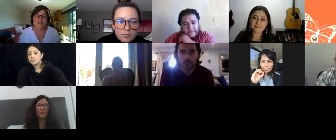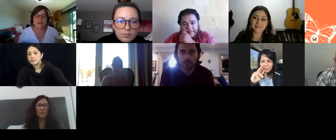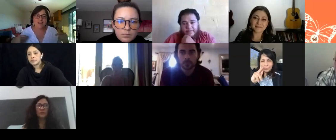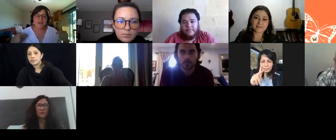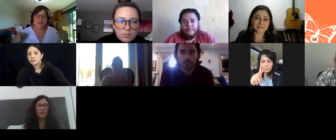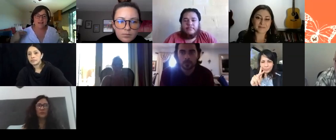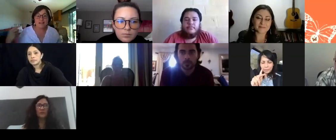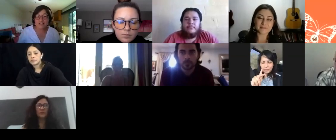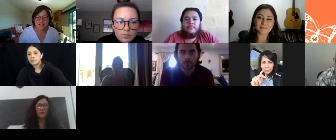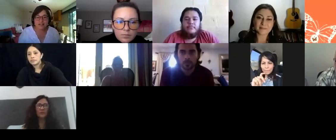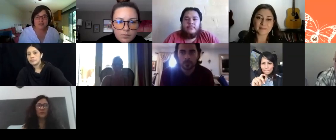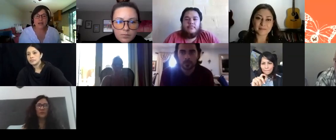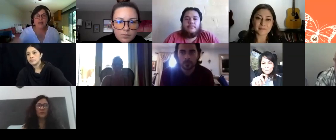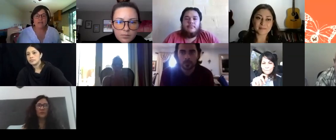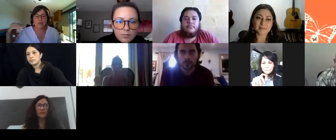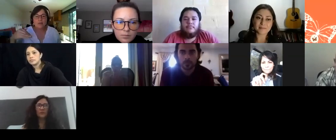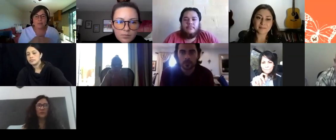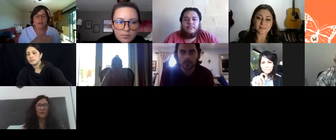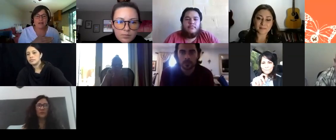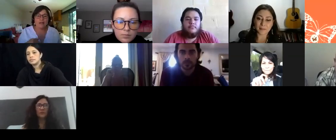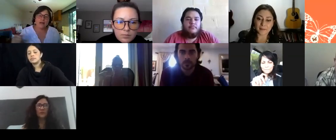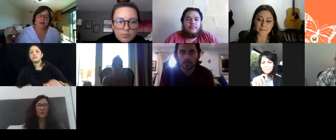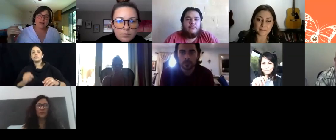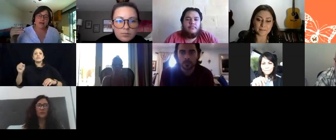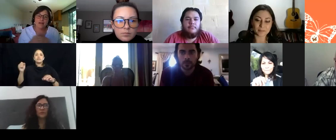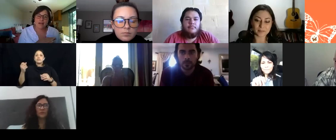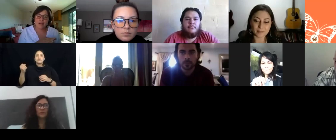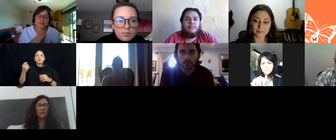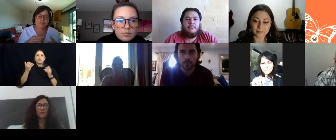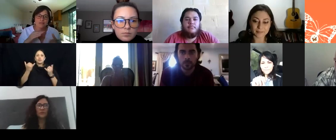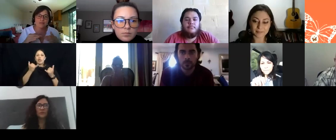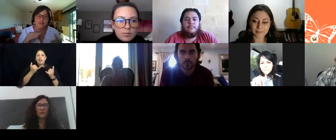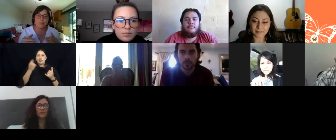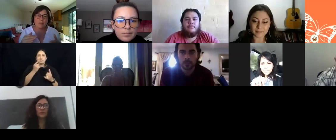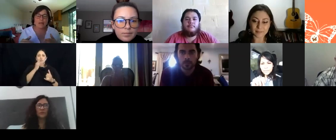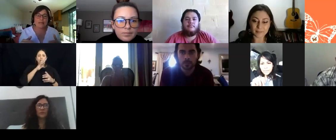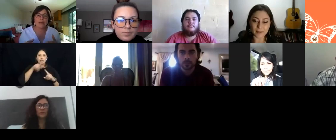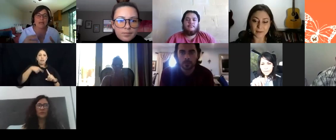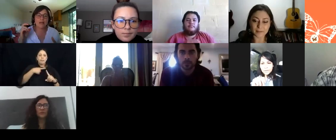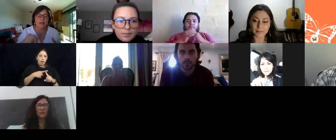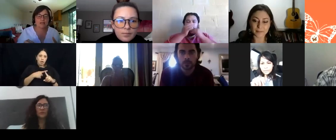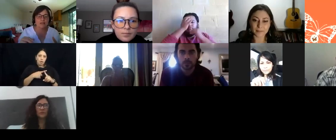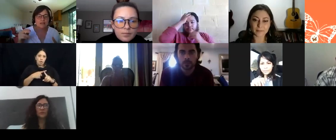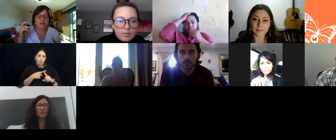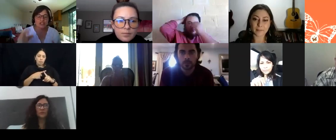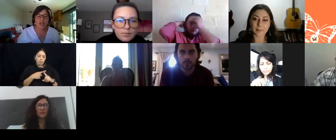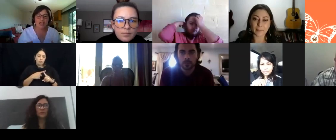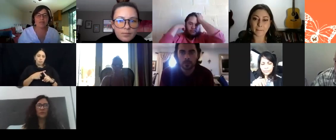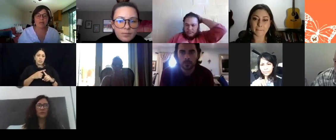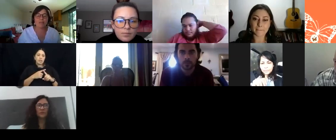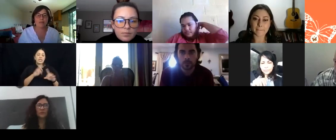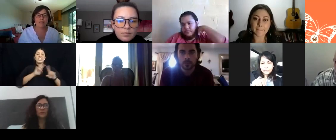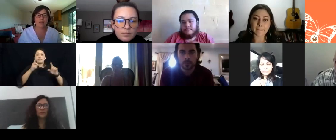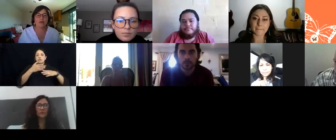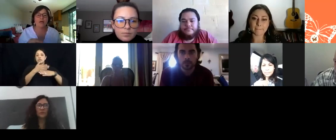as indigenous, right? I've always been able to sort of blend in, and that shame